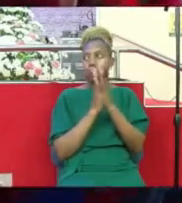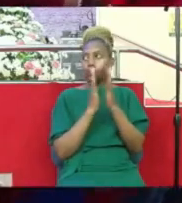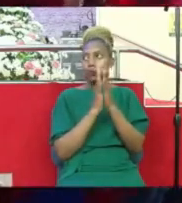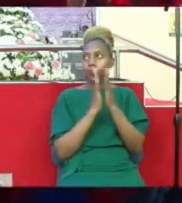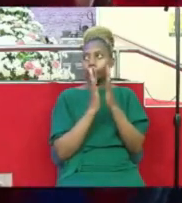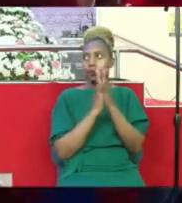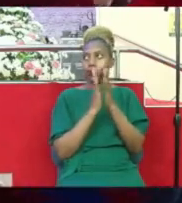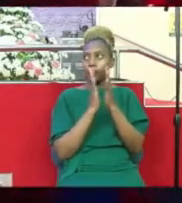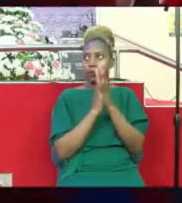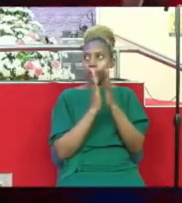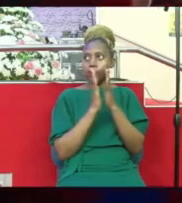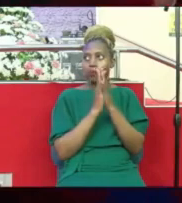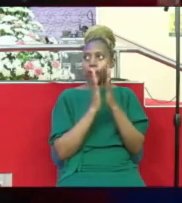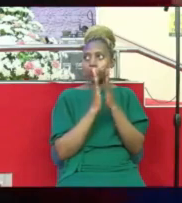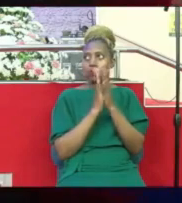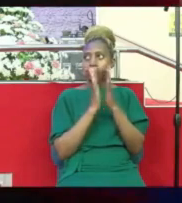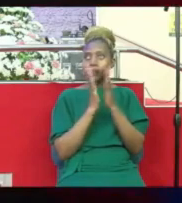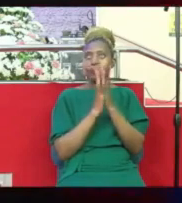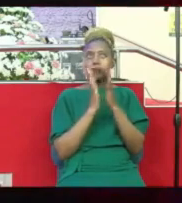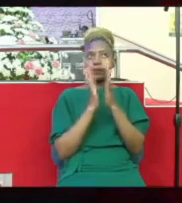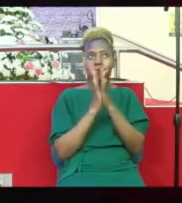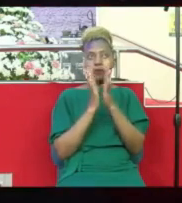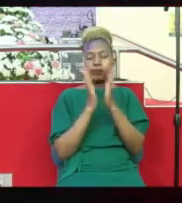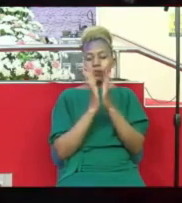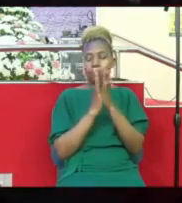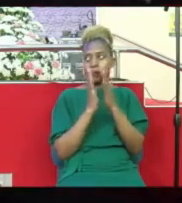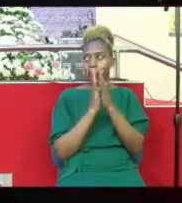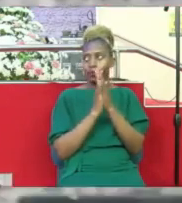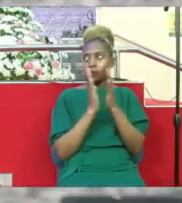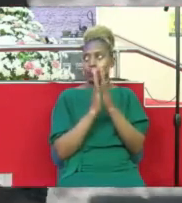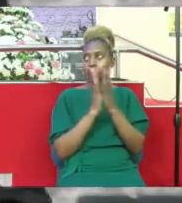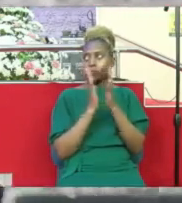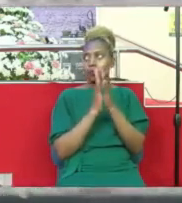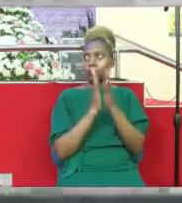He's in the overflow. He's in the overflow.